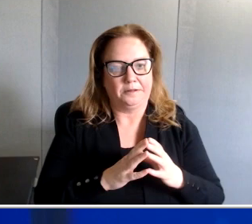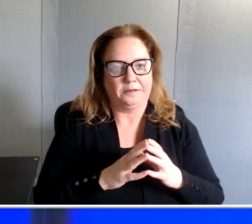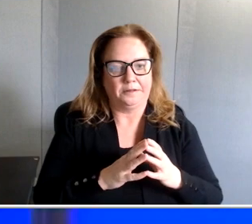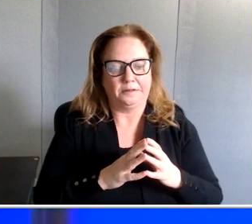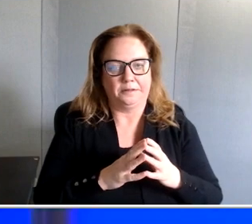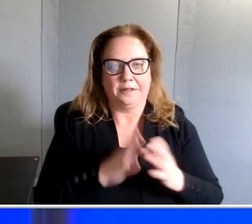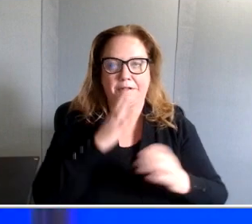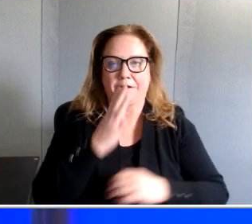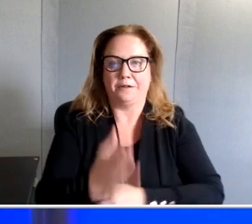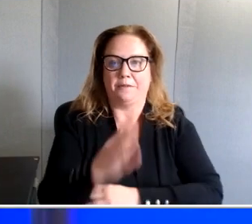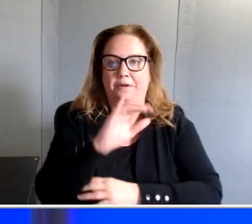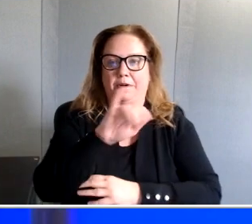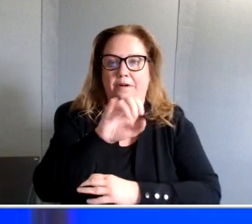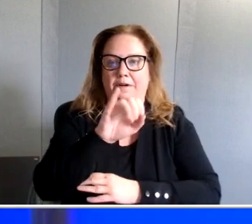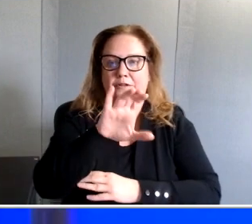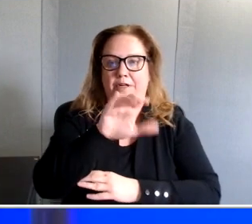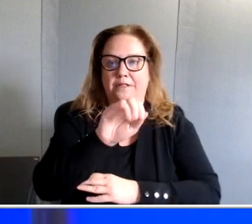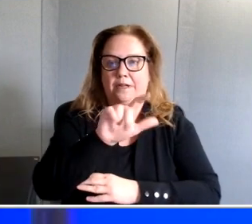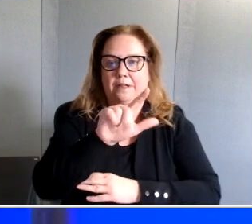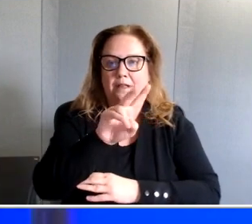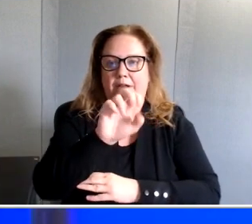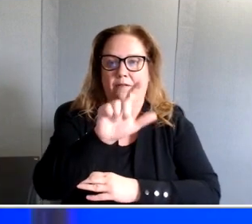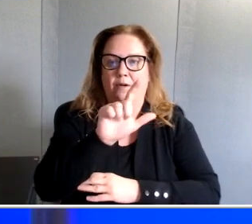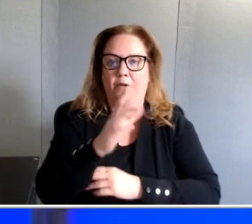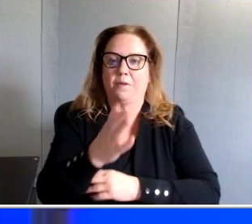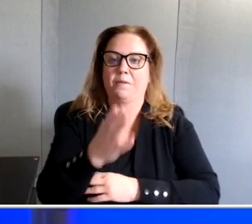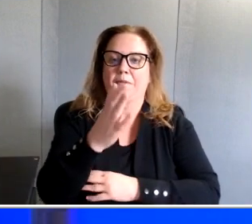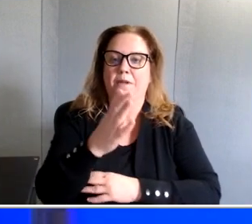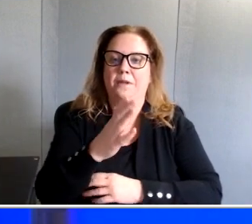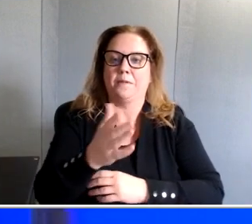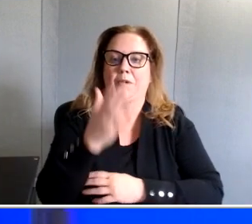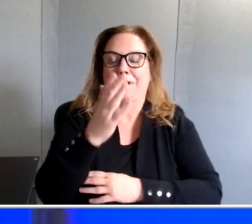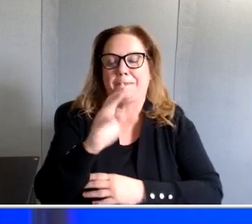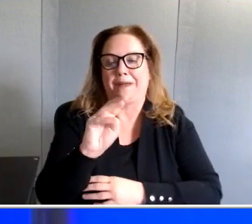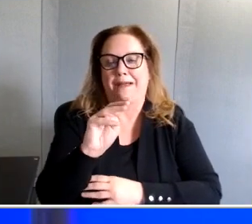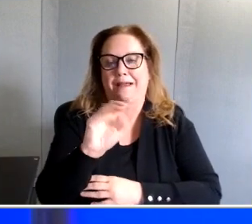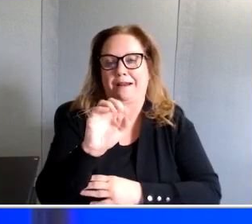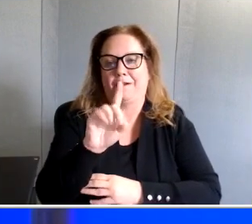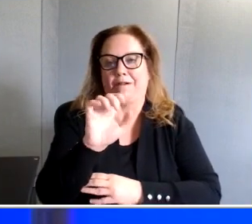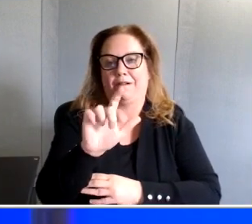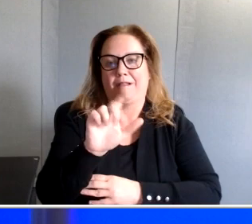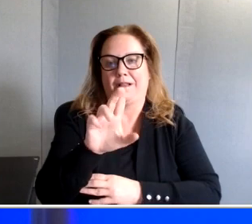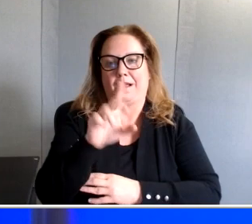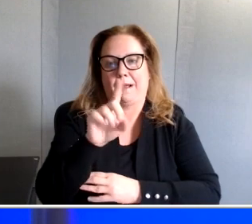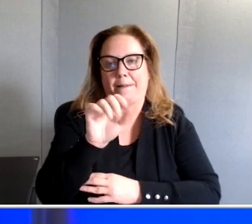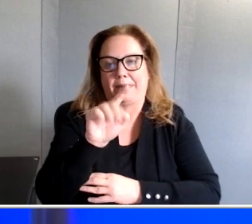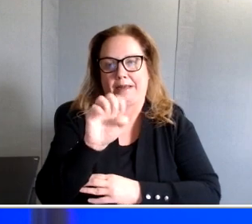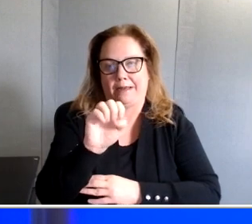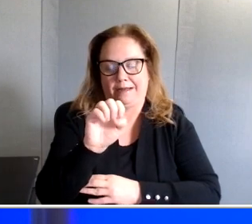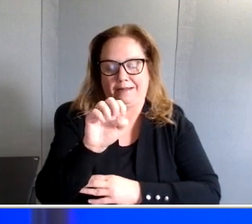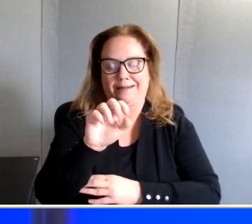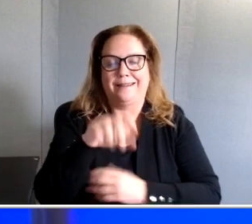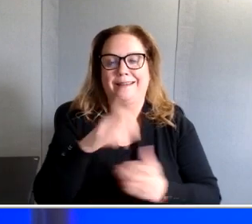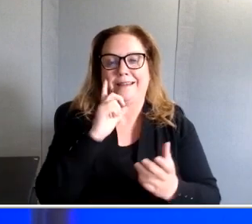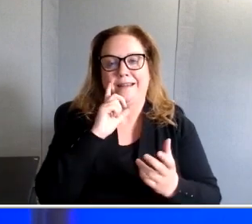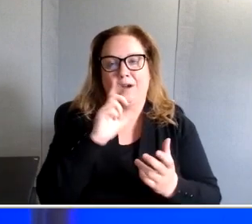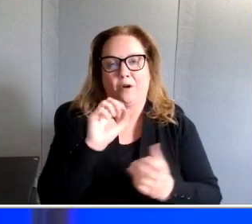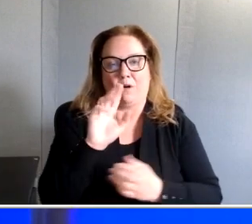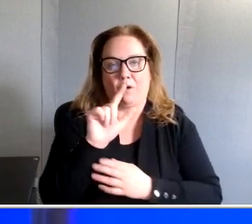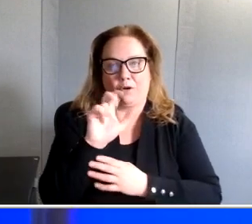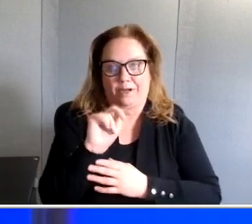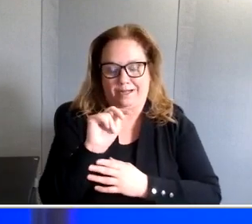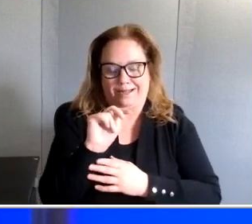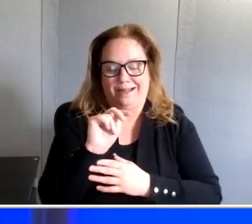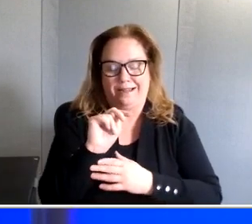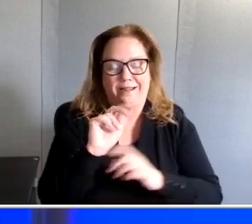Good morning, I'm Jessica Lovell, and welcome to the Morning Medical Update. Organ donation is a selfless gift. Right now, Donate Life America found